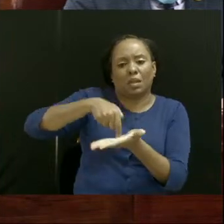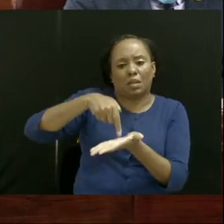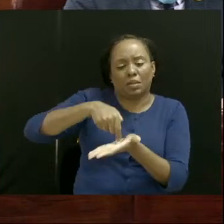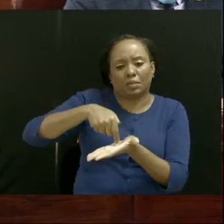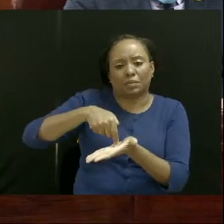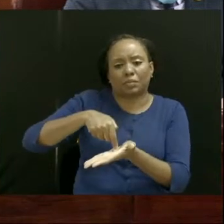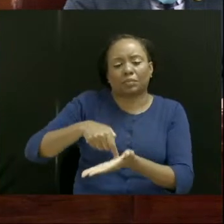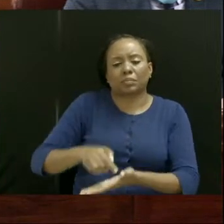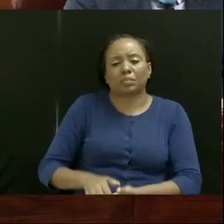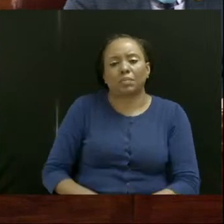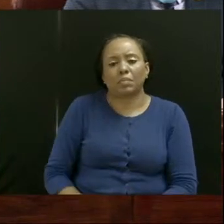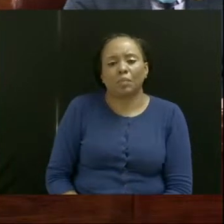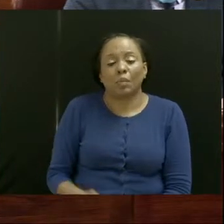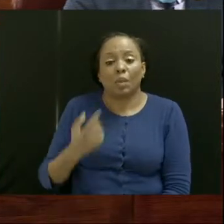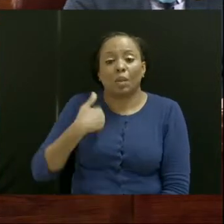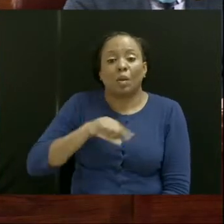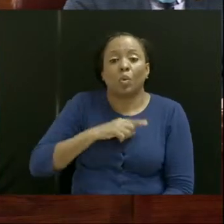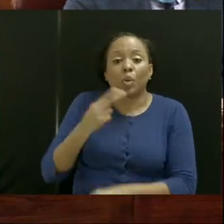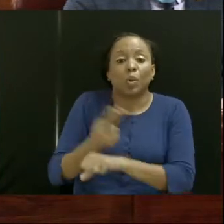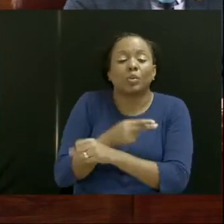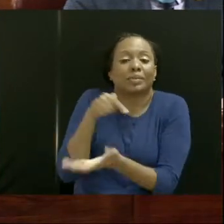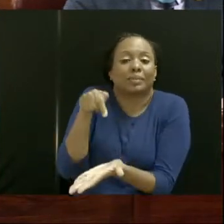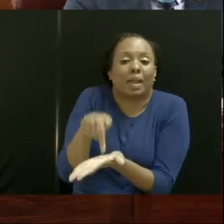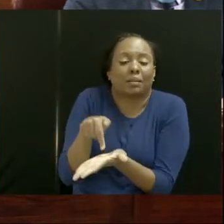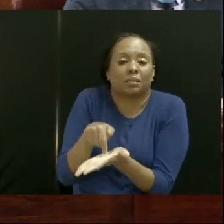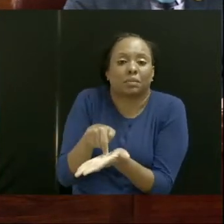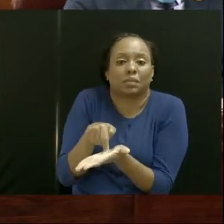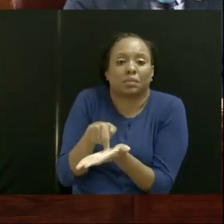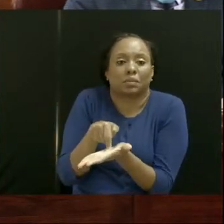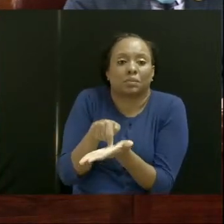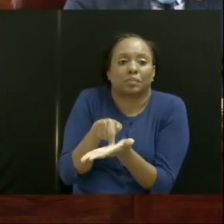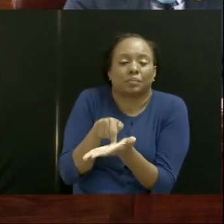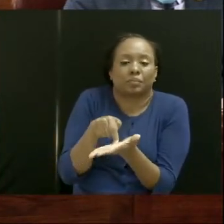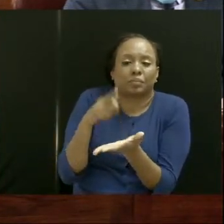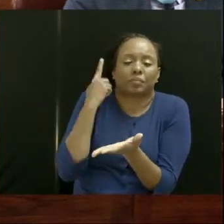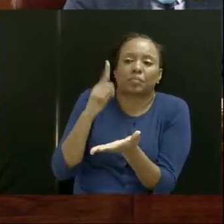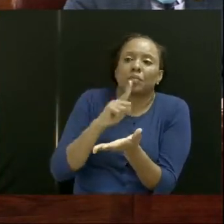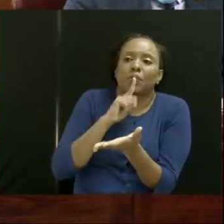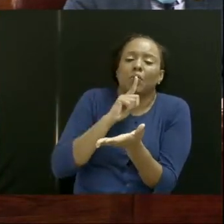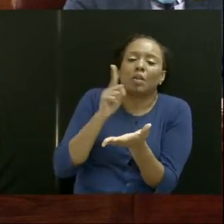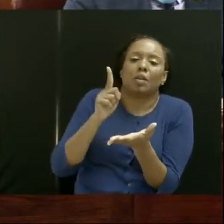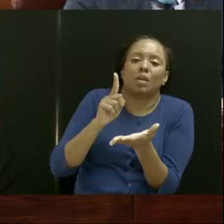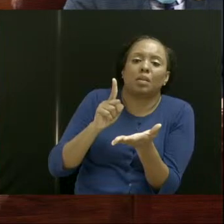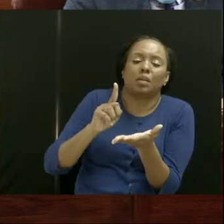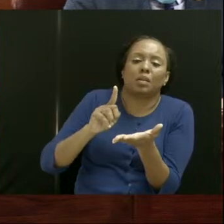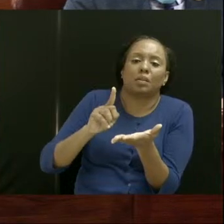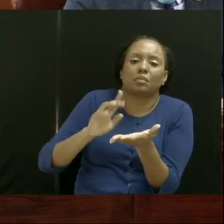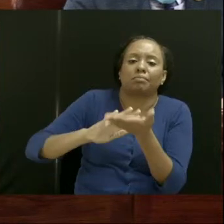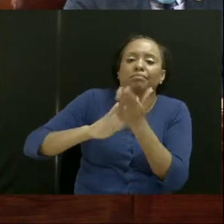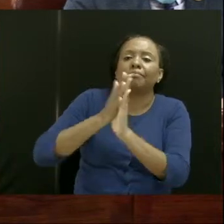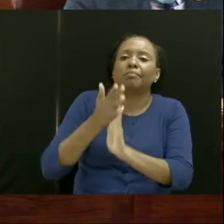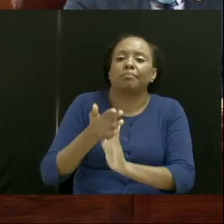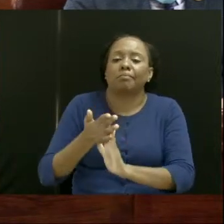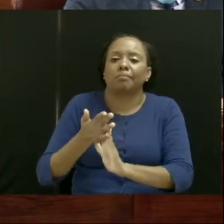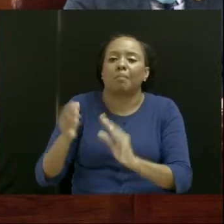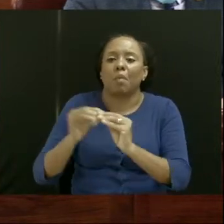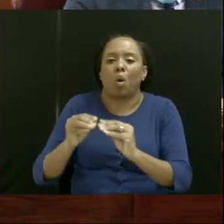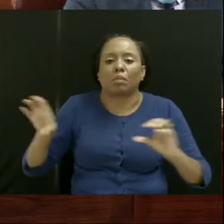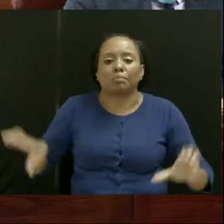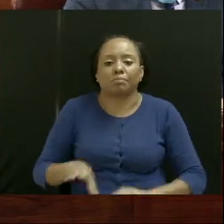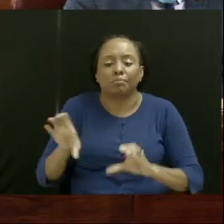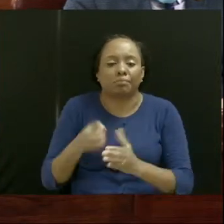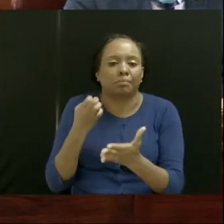to use its debt to inspire and trigger and gender further growth in the